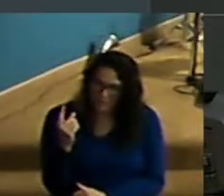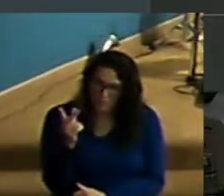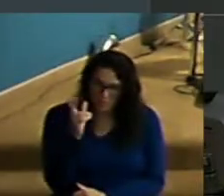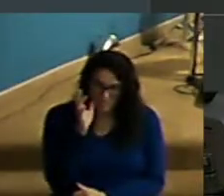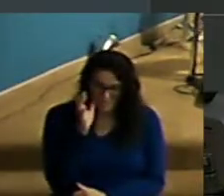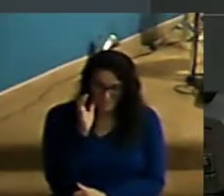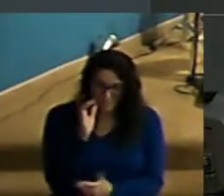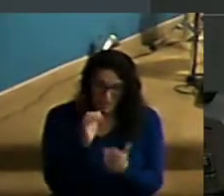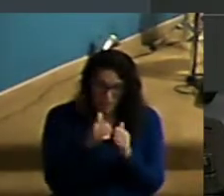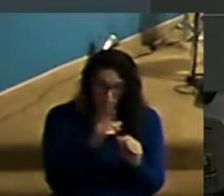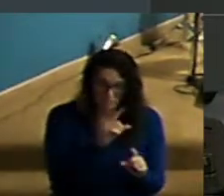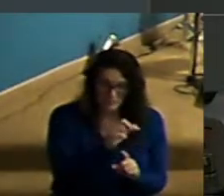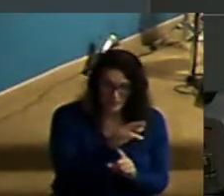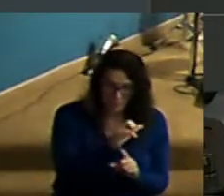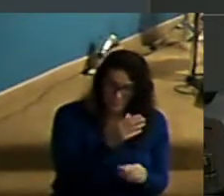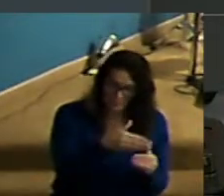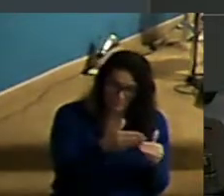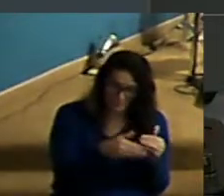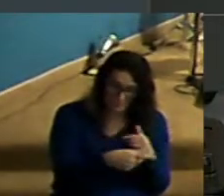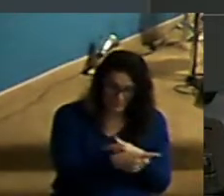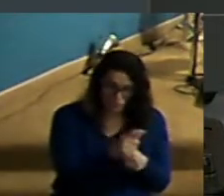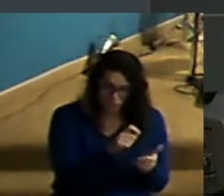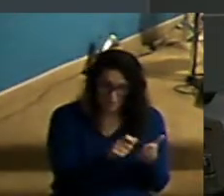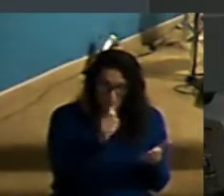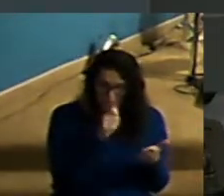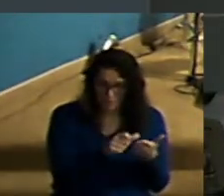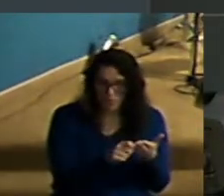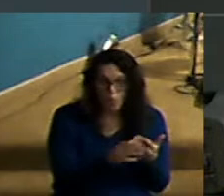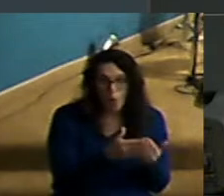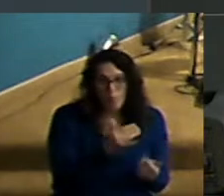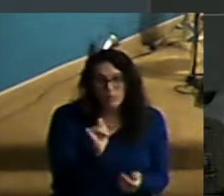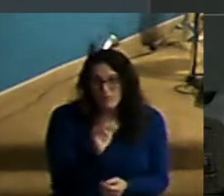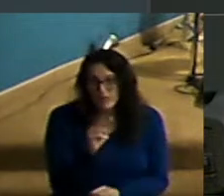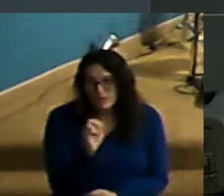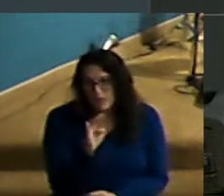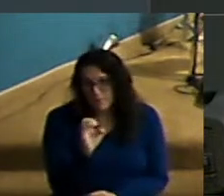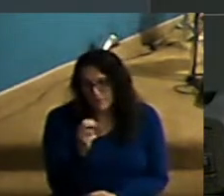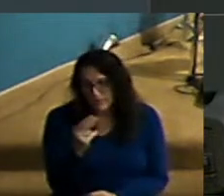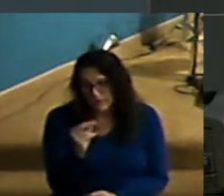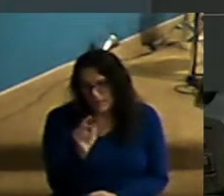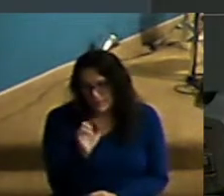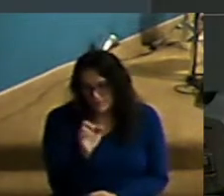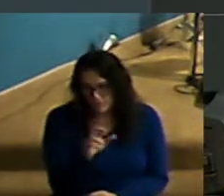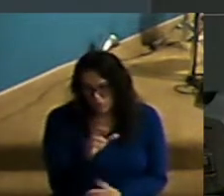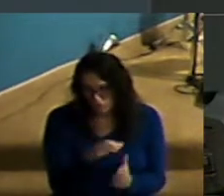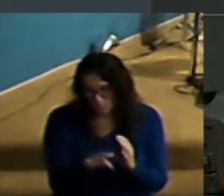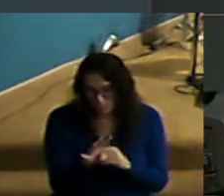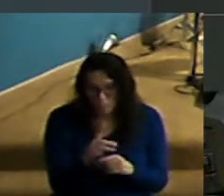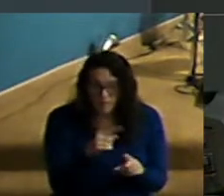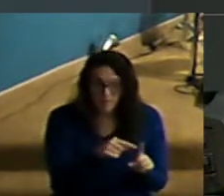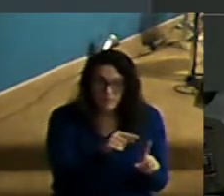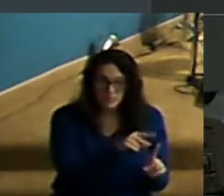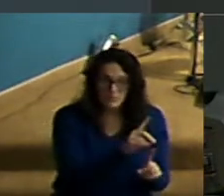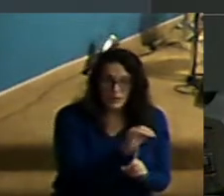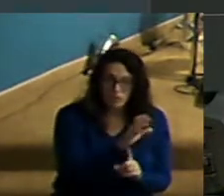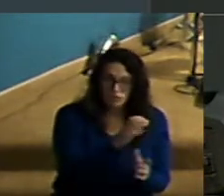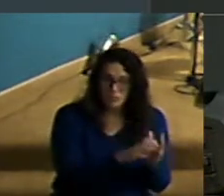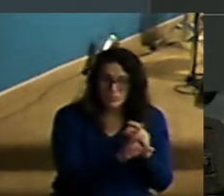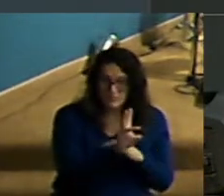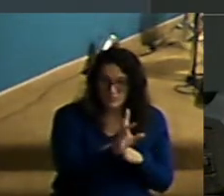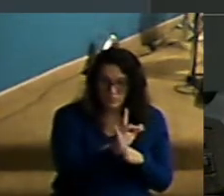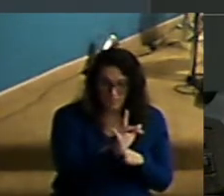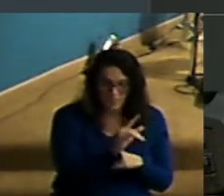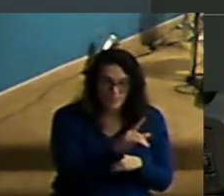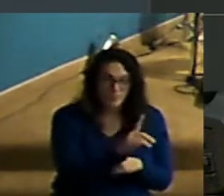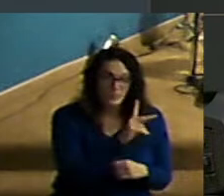Listen to how Darius closes. He writes a letter, sort of like what Nebuchadnezzar did earlier in chapter 4. Daniel chapter 6, 25.